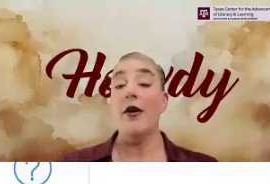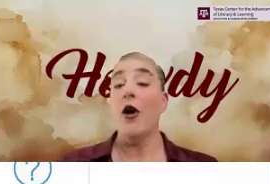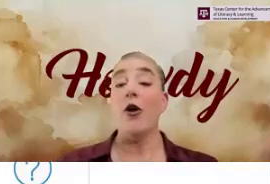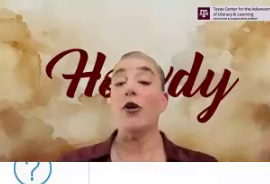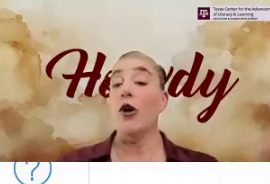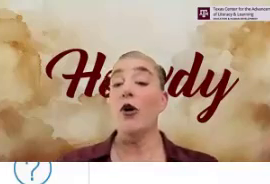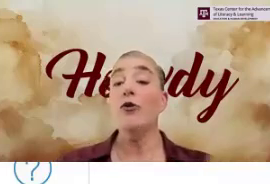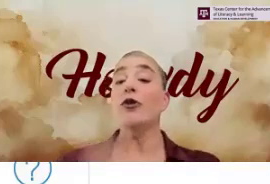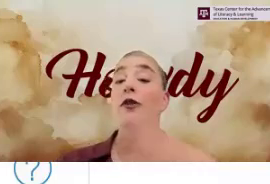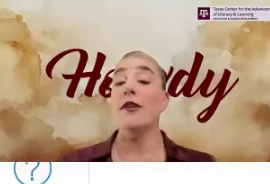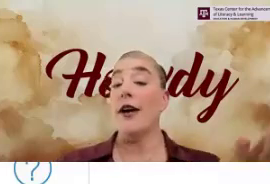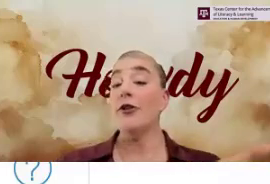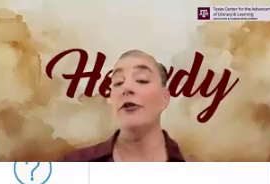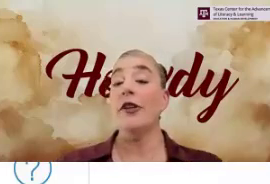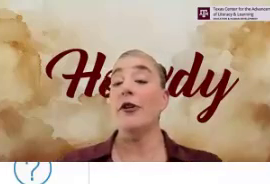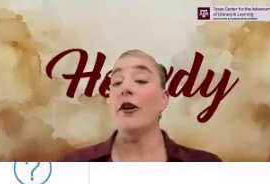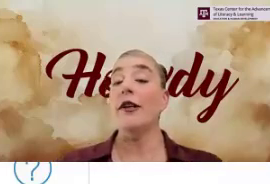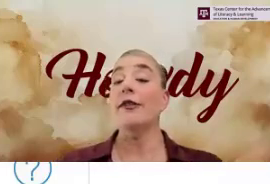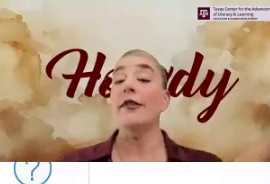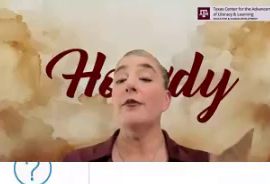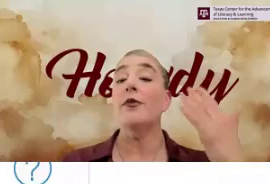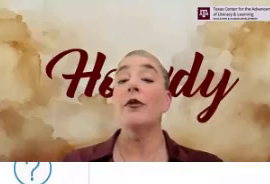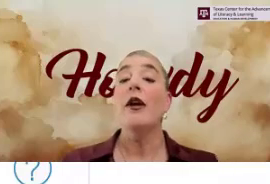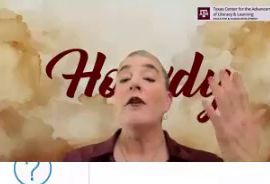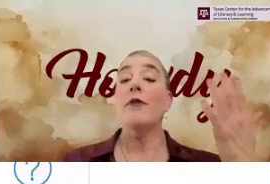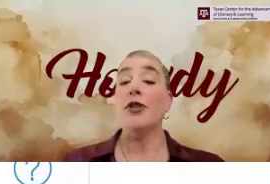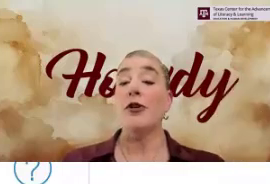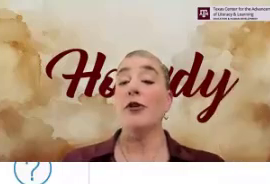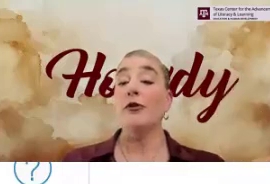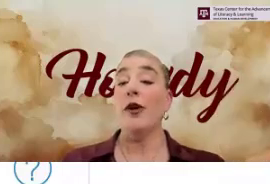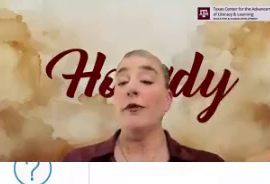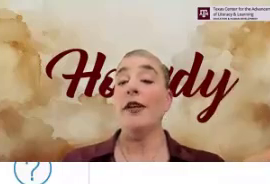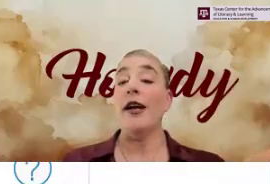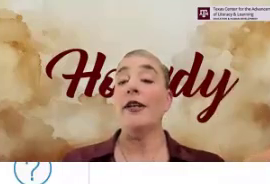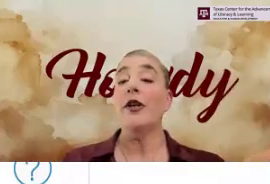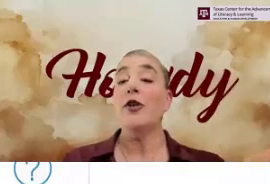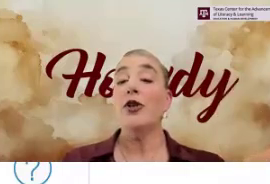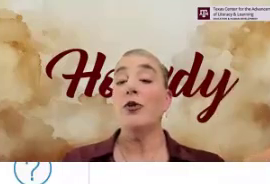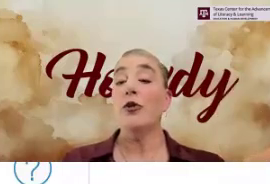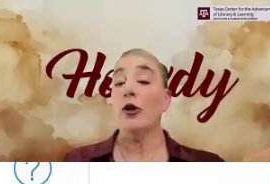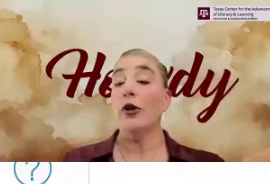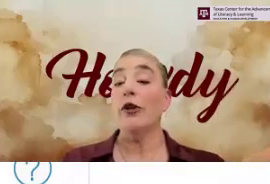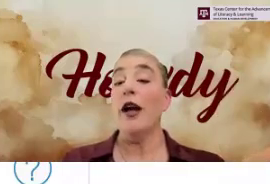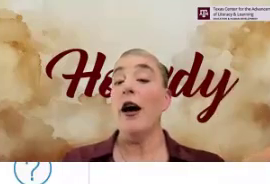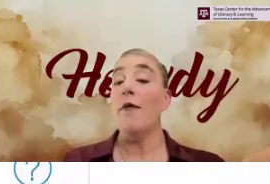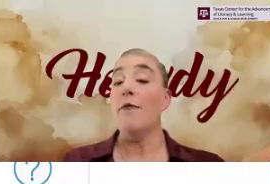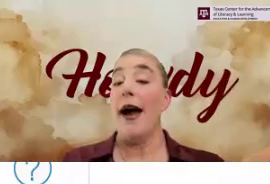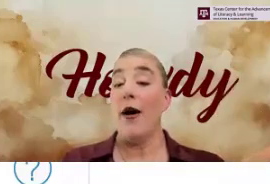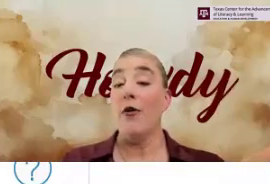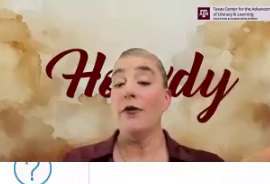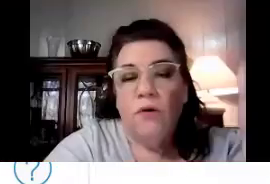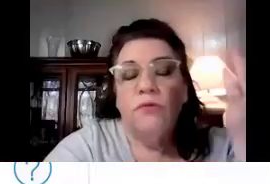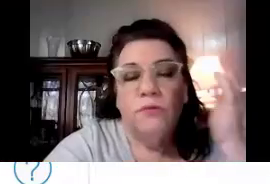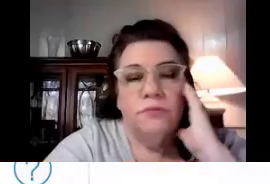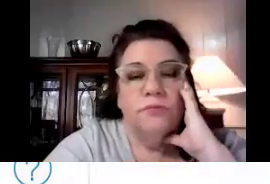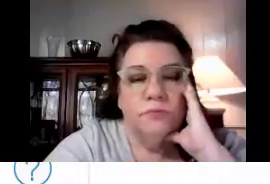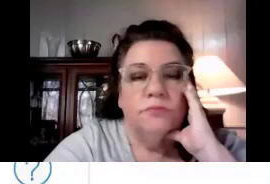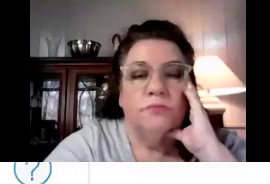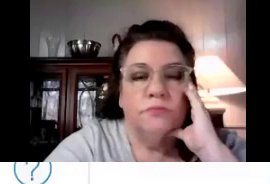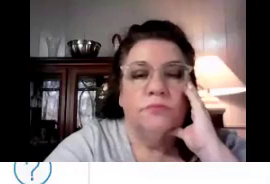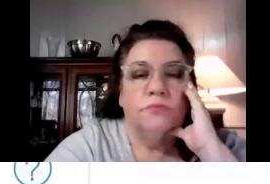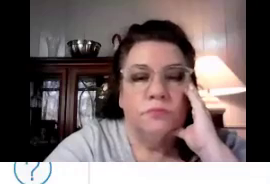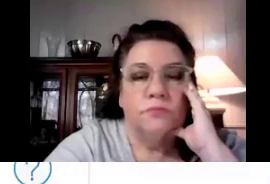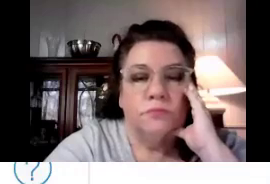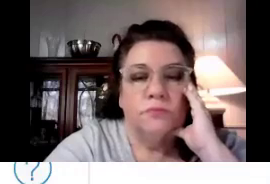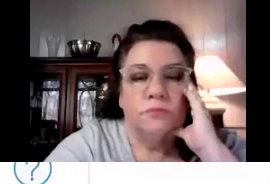could, yeah. Or go to the National Center on Accessible Materials website to learn about, that's kind of what